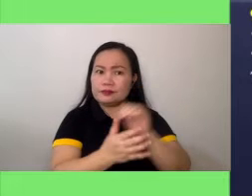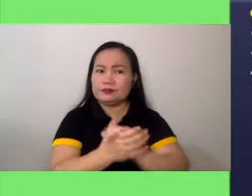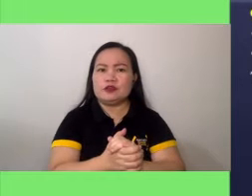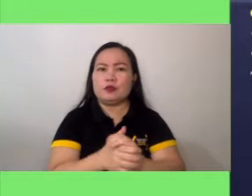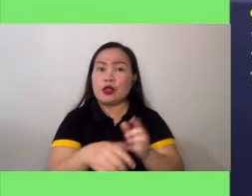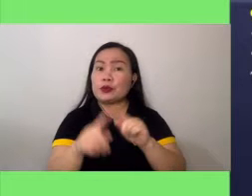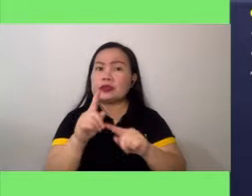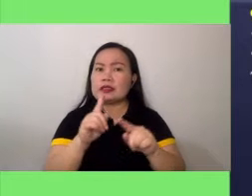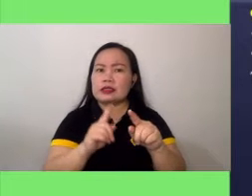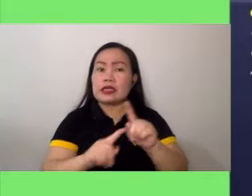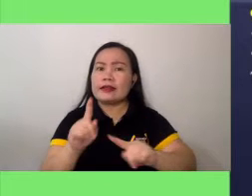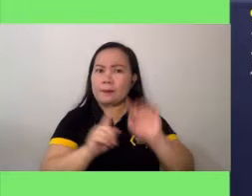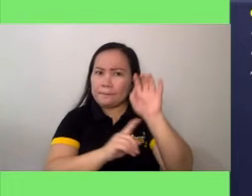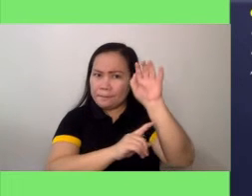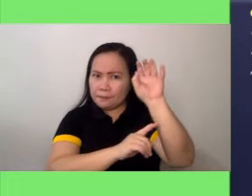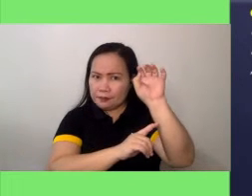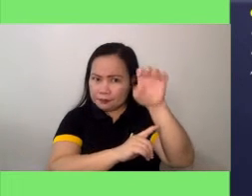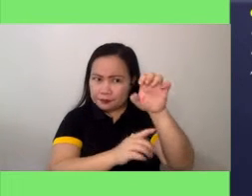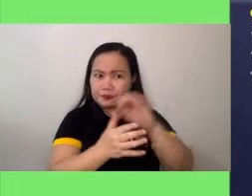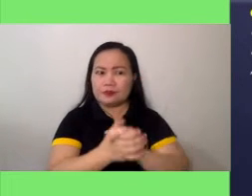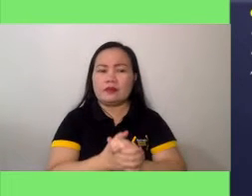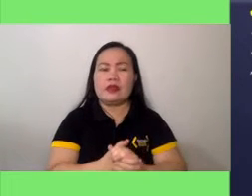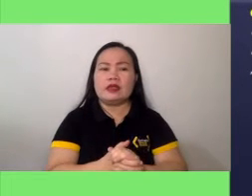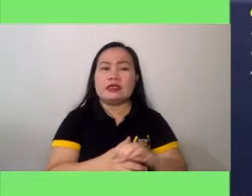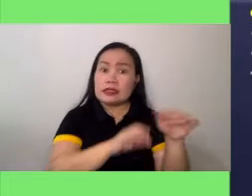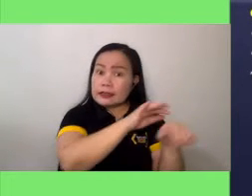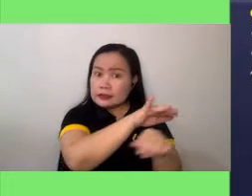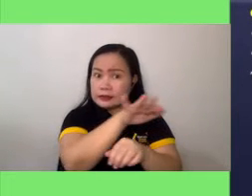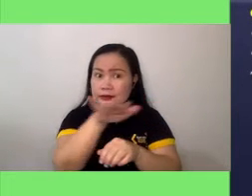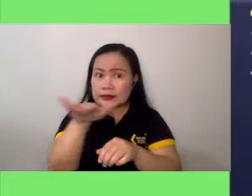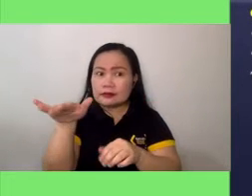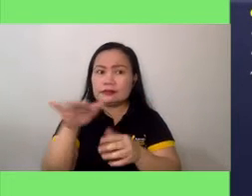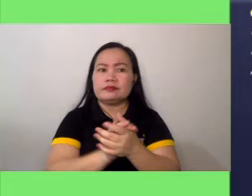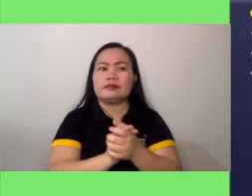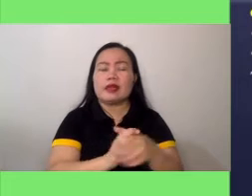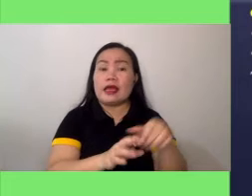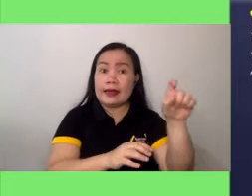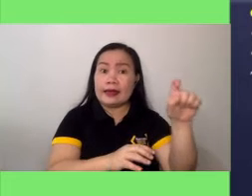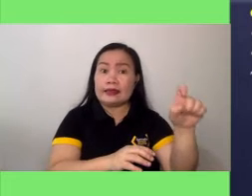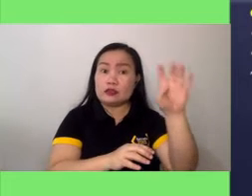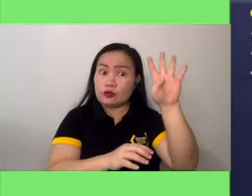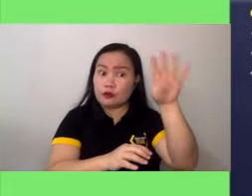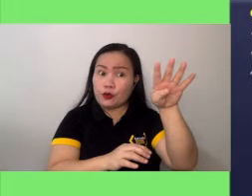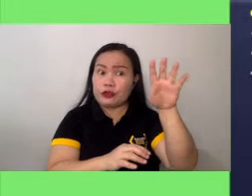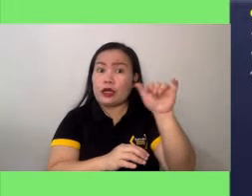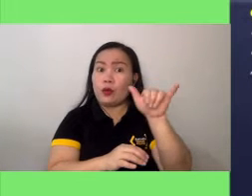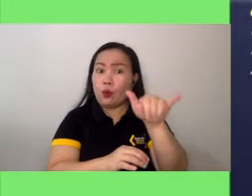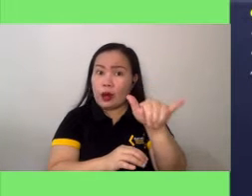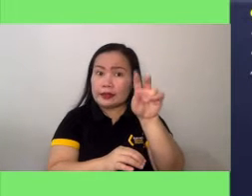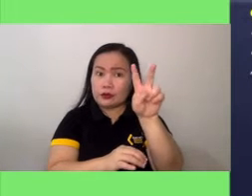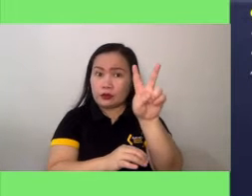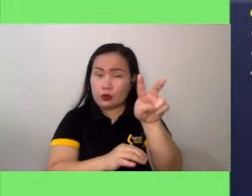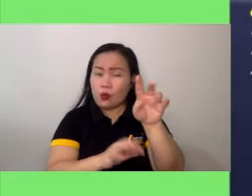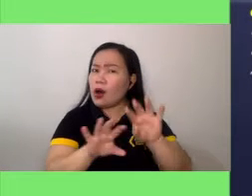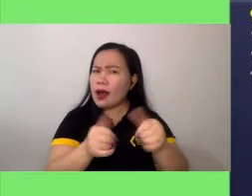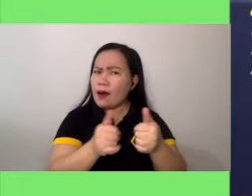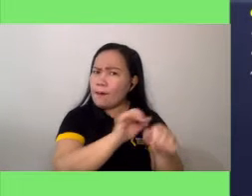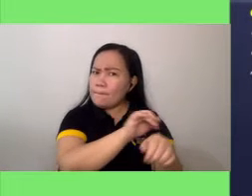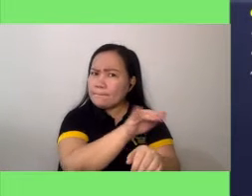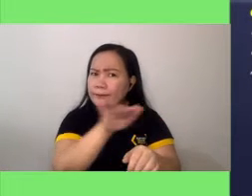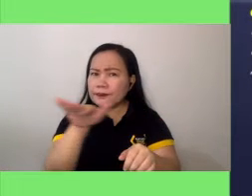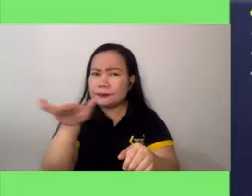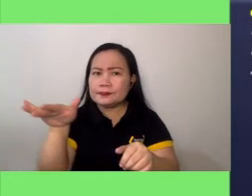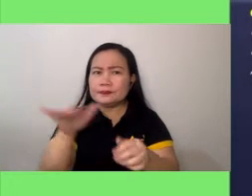okay? So, pag sinabi natin expanded notation, so let's say for example, this one, x to the 4th power, y raised